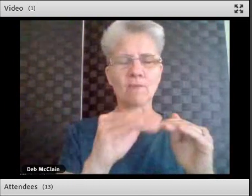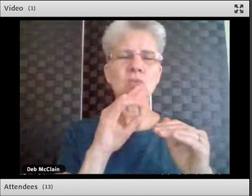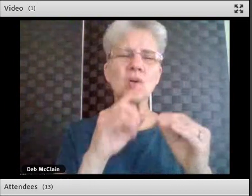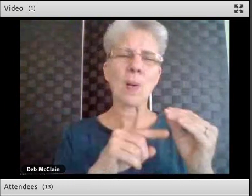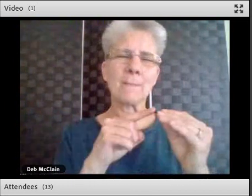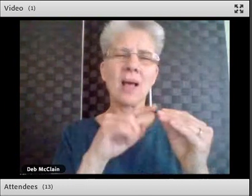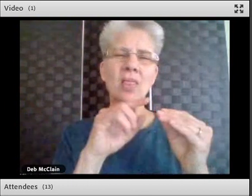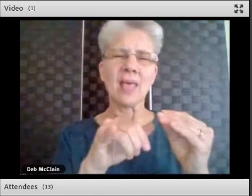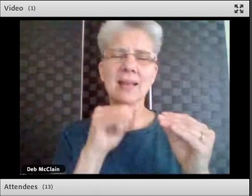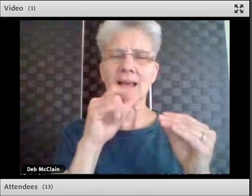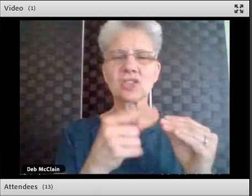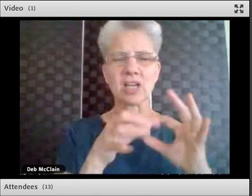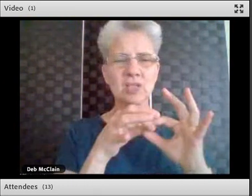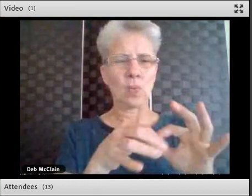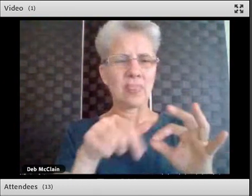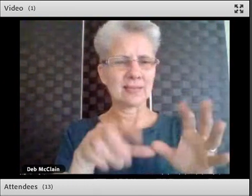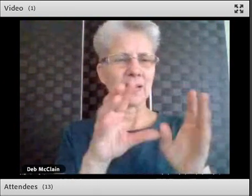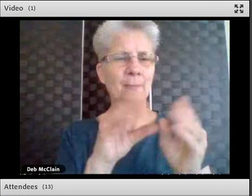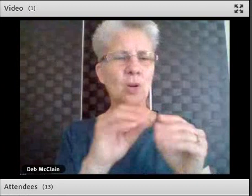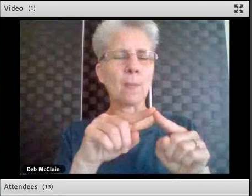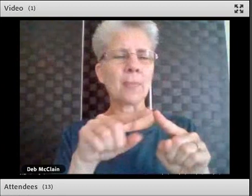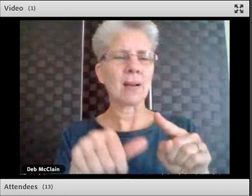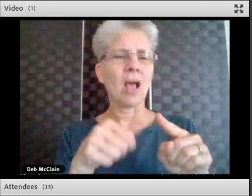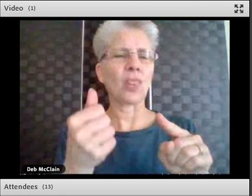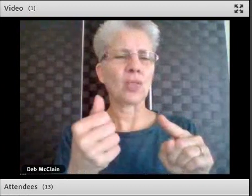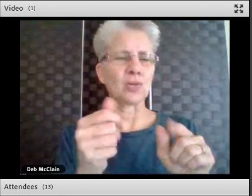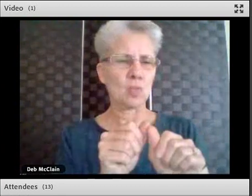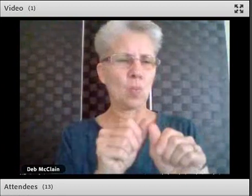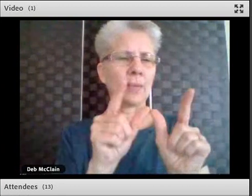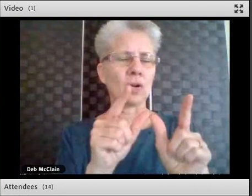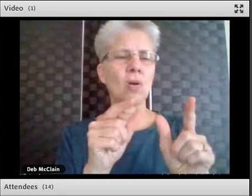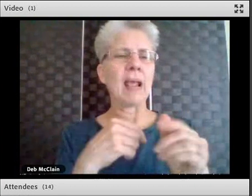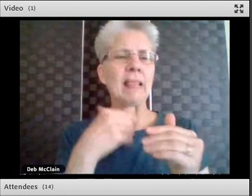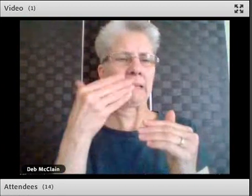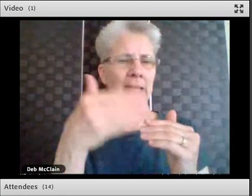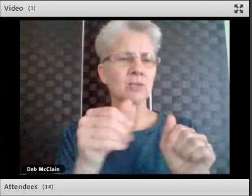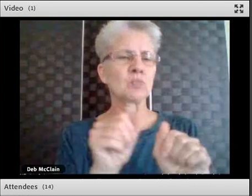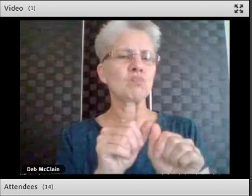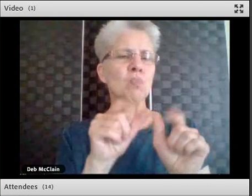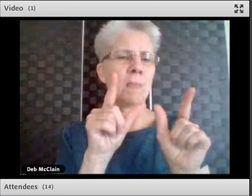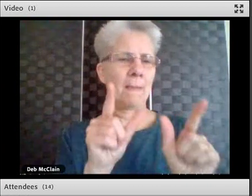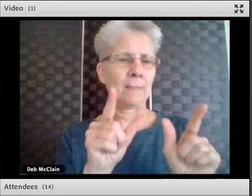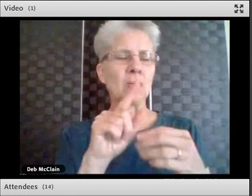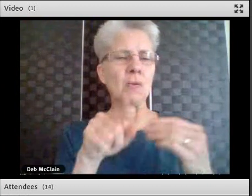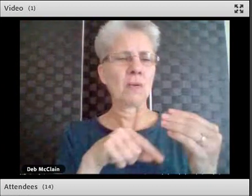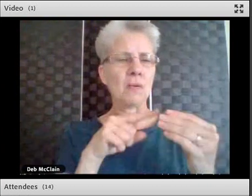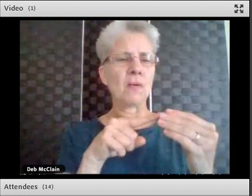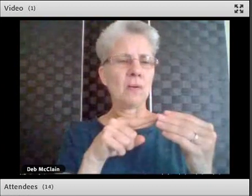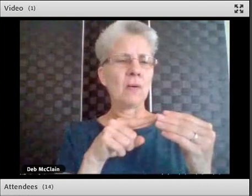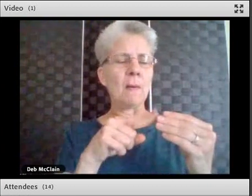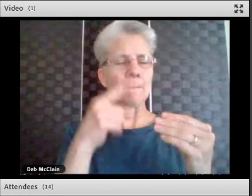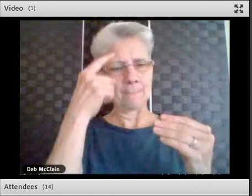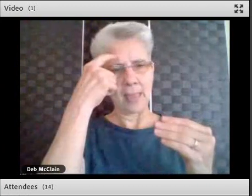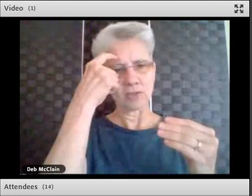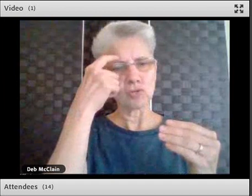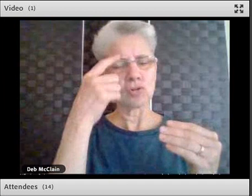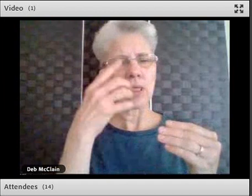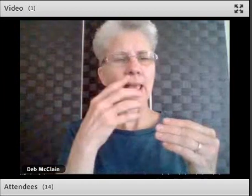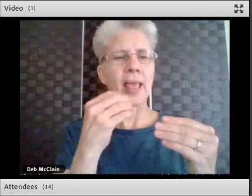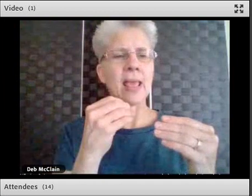we're going to talk about this not only in this seminar, but also in my follow-up webinar on mental